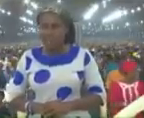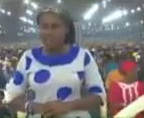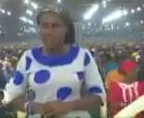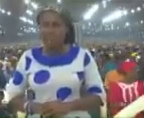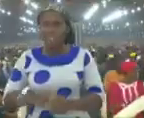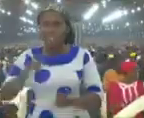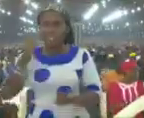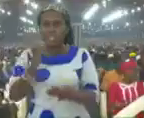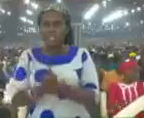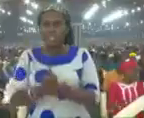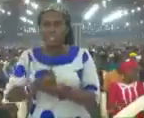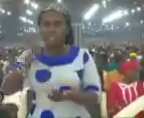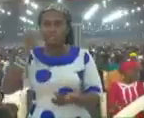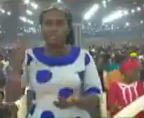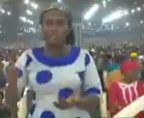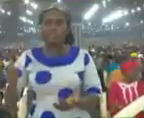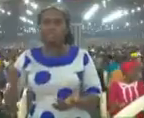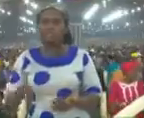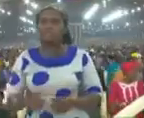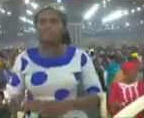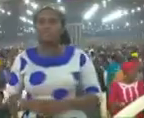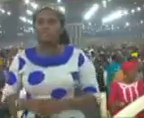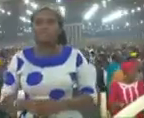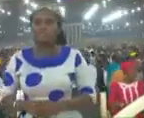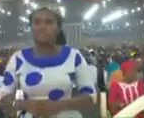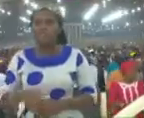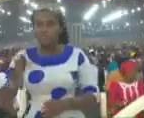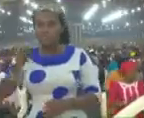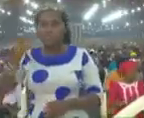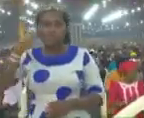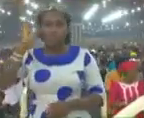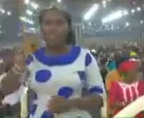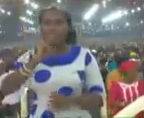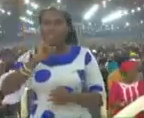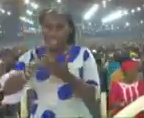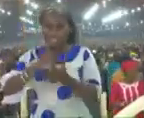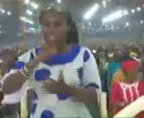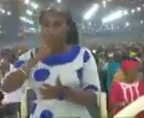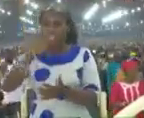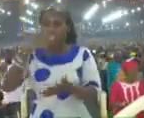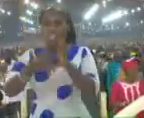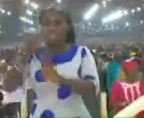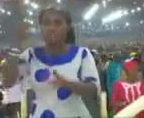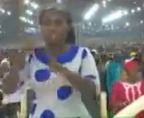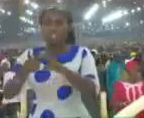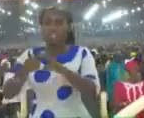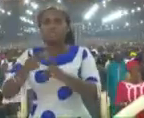Amen. And so shall it be in Jesus' name.